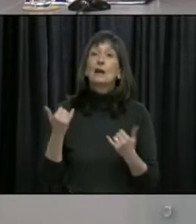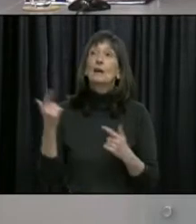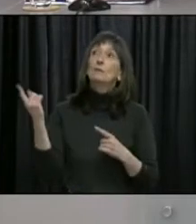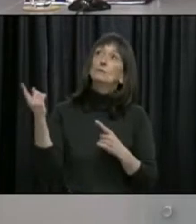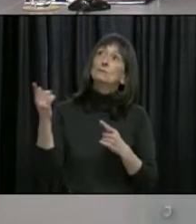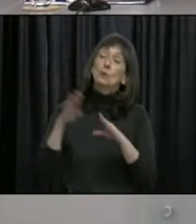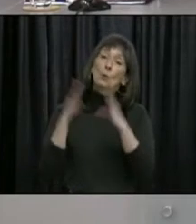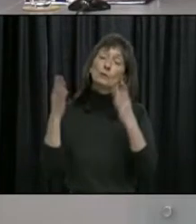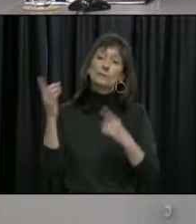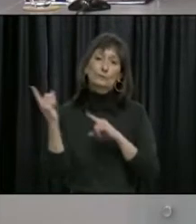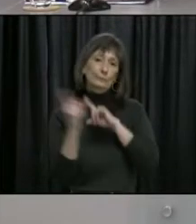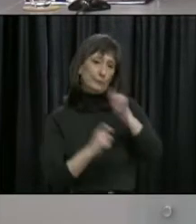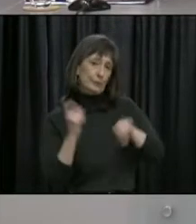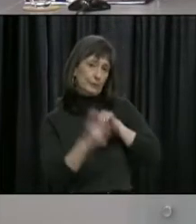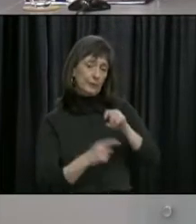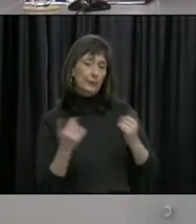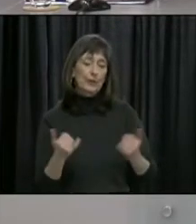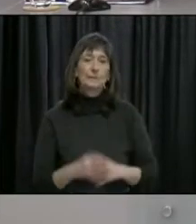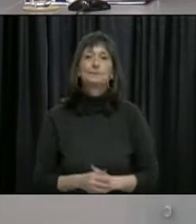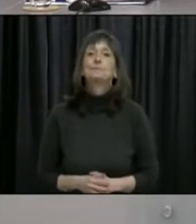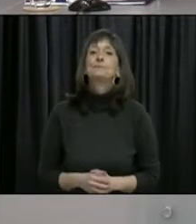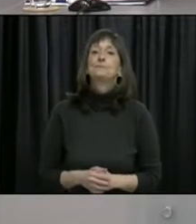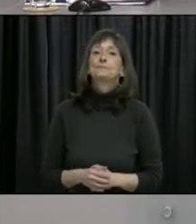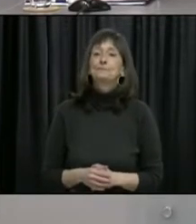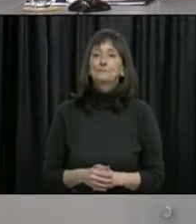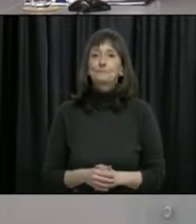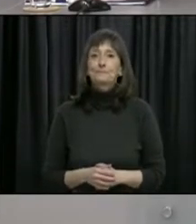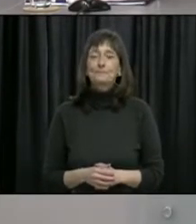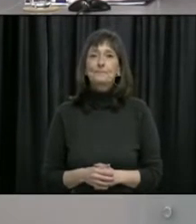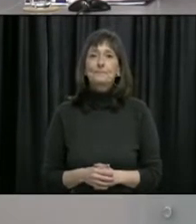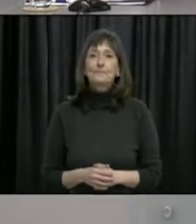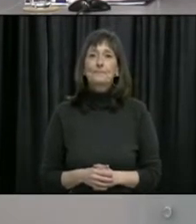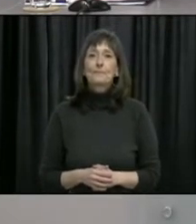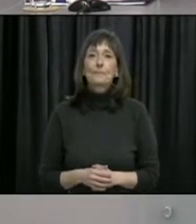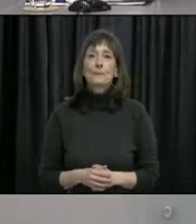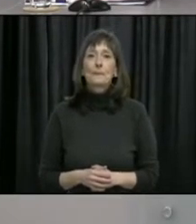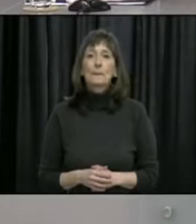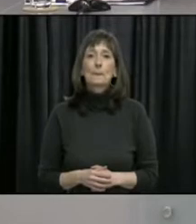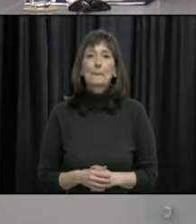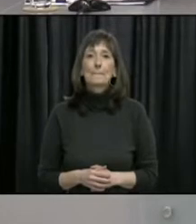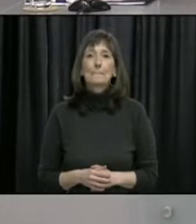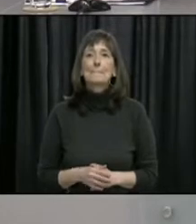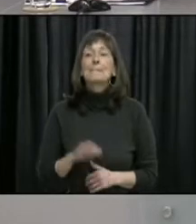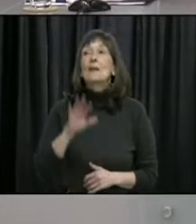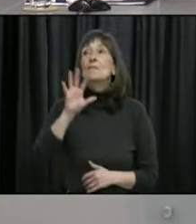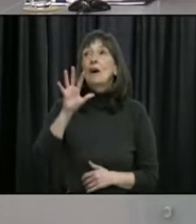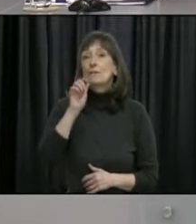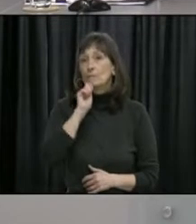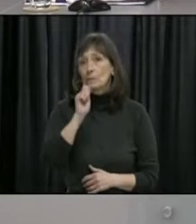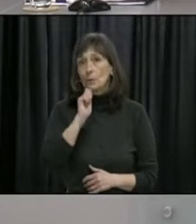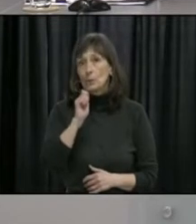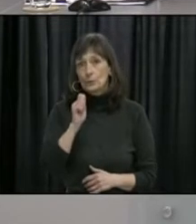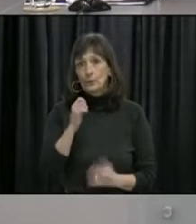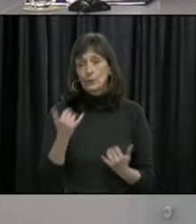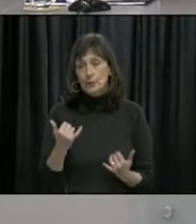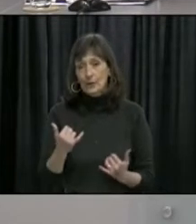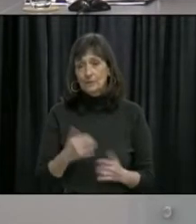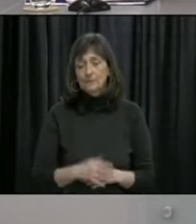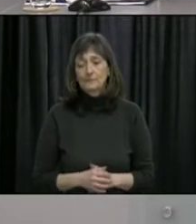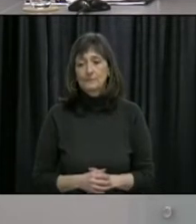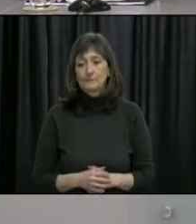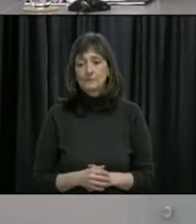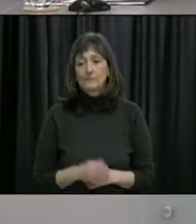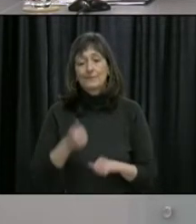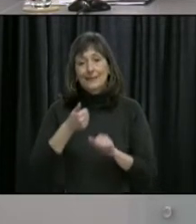questions of the media for today. Thank you, Premier. For the benefit of our speakers, we have five reporters registered for today's call.